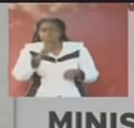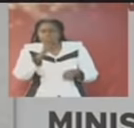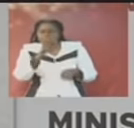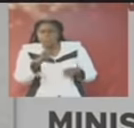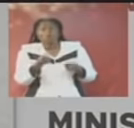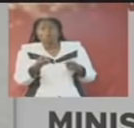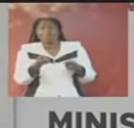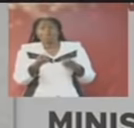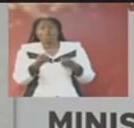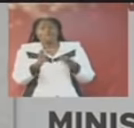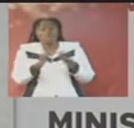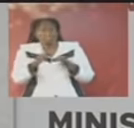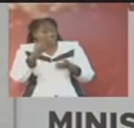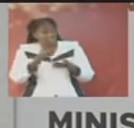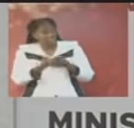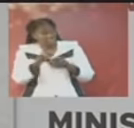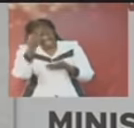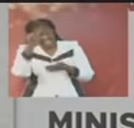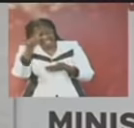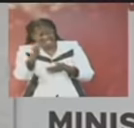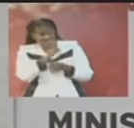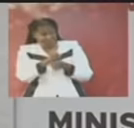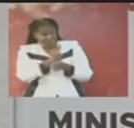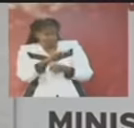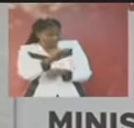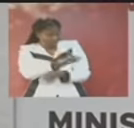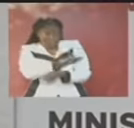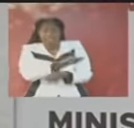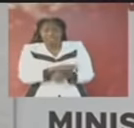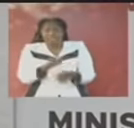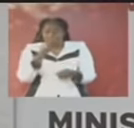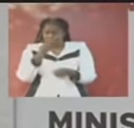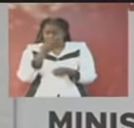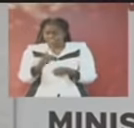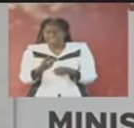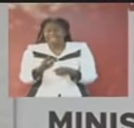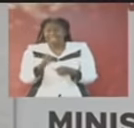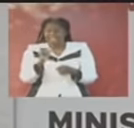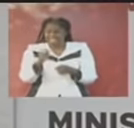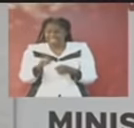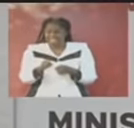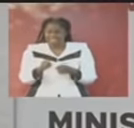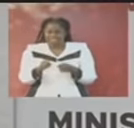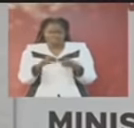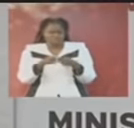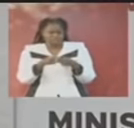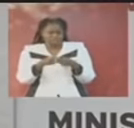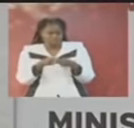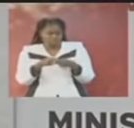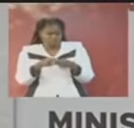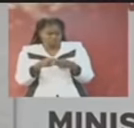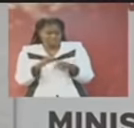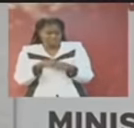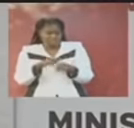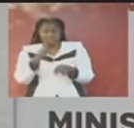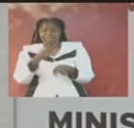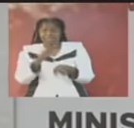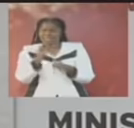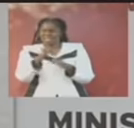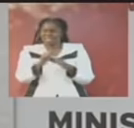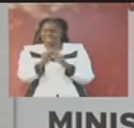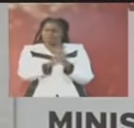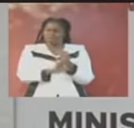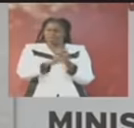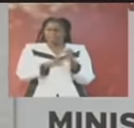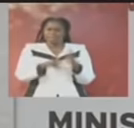the short-term results that they've seen so far have shown what they said is a 90% protective effect. We have